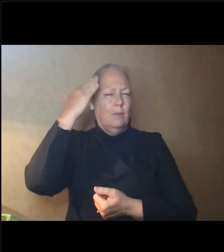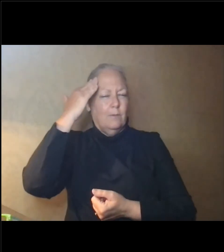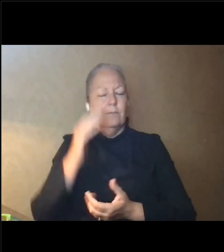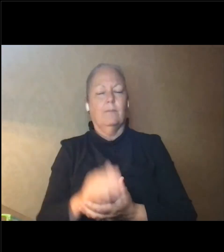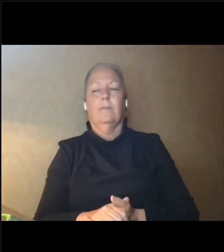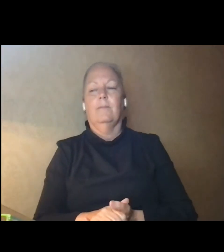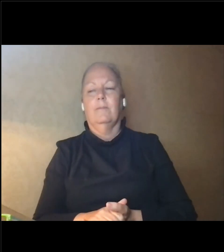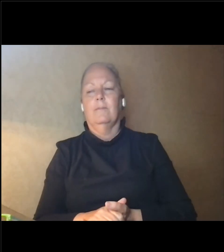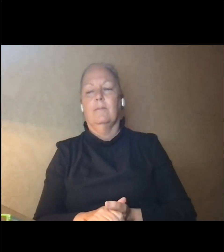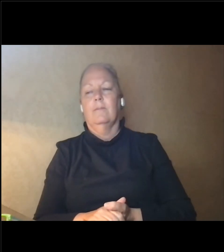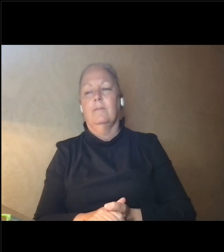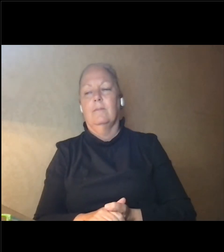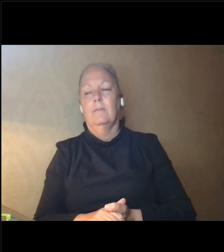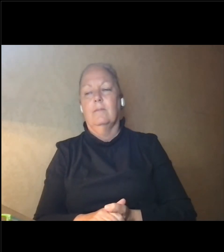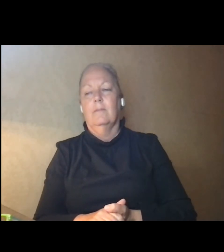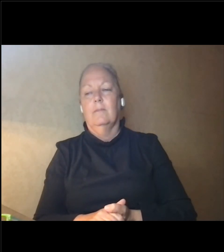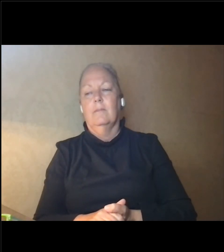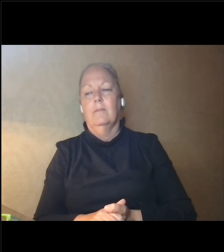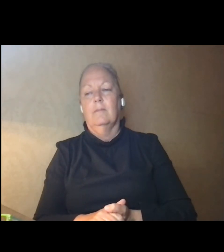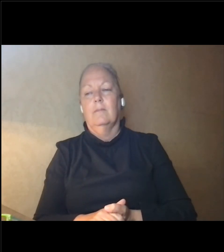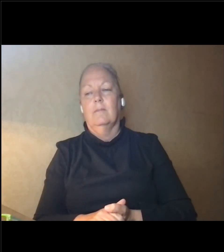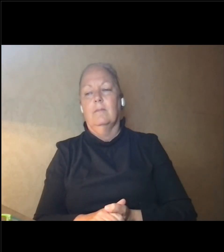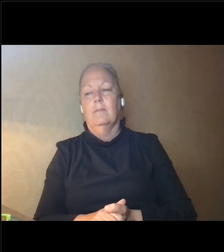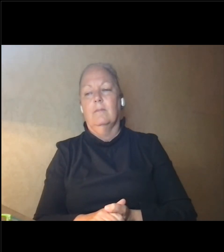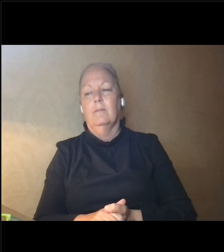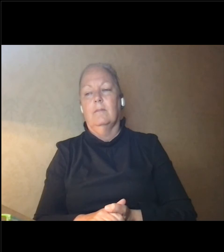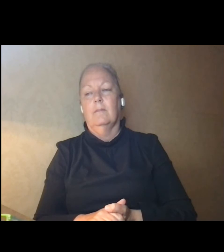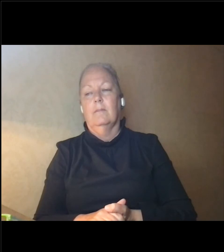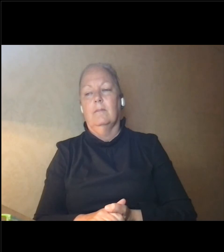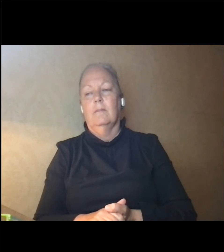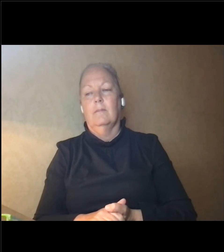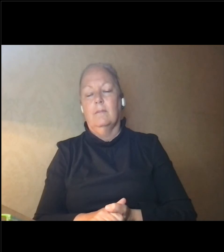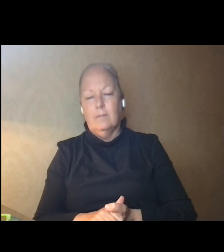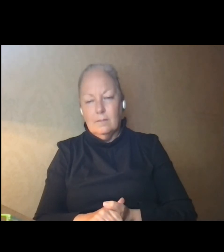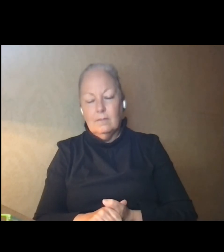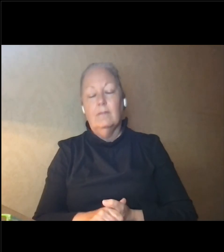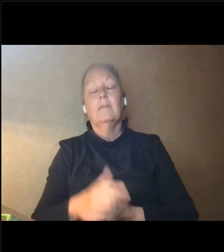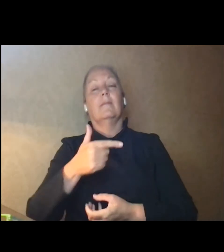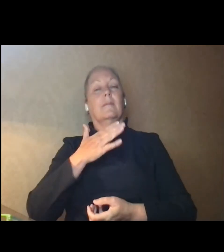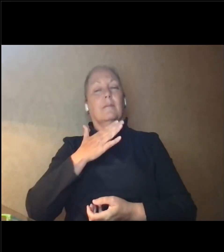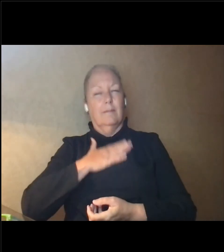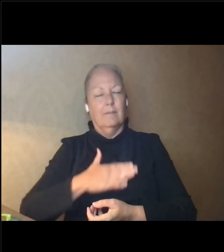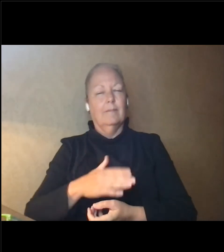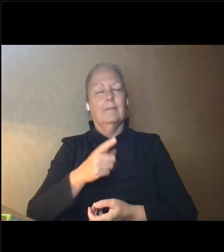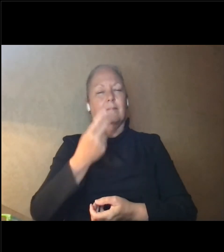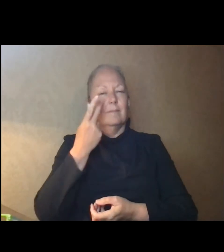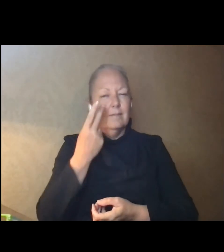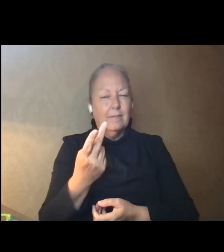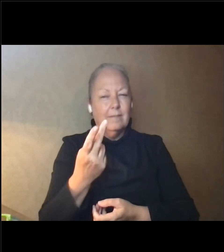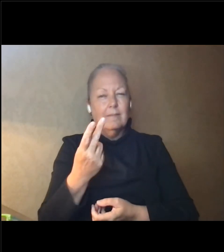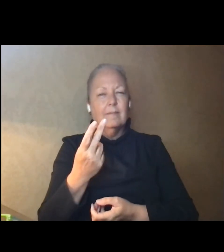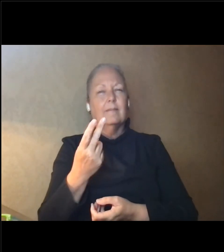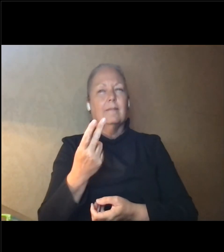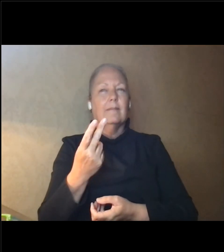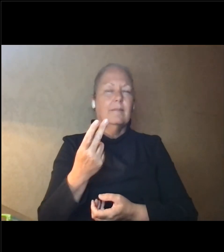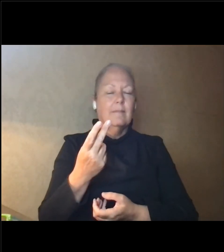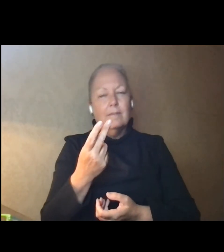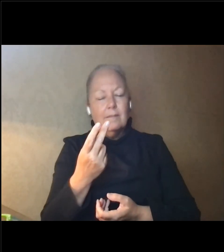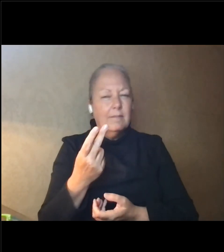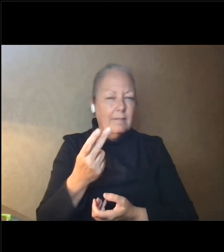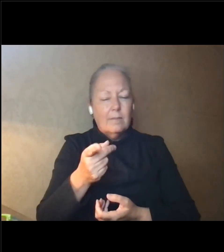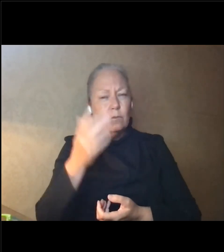And a close monitoring of the situation, of course, is ongoing to be able to really react to whatever is going